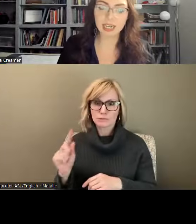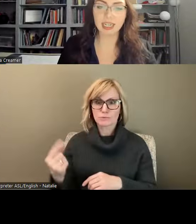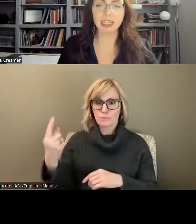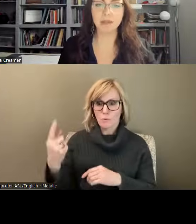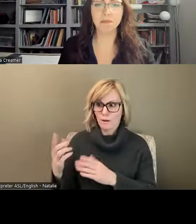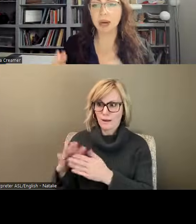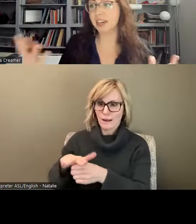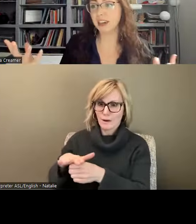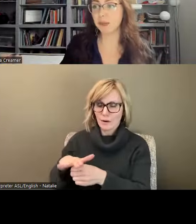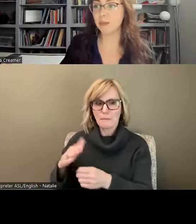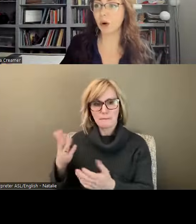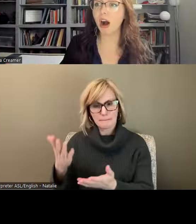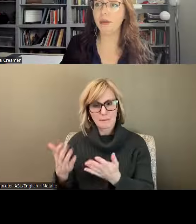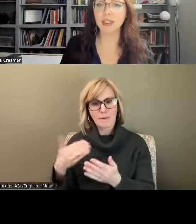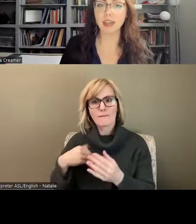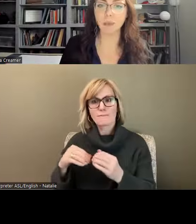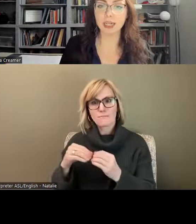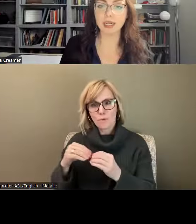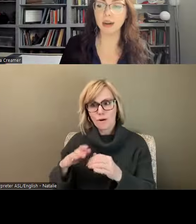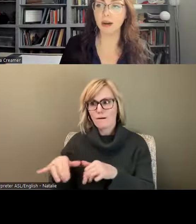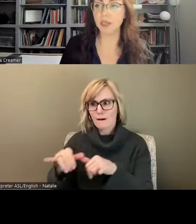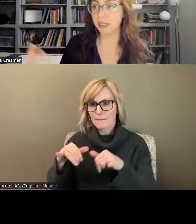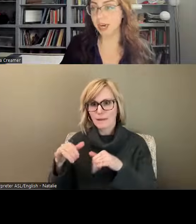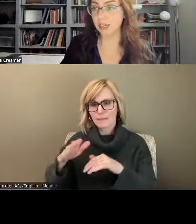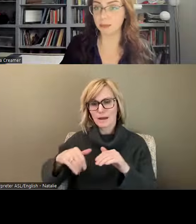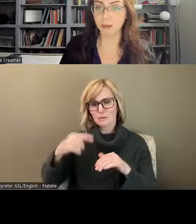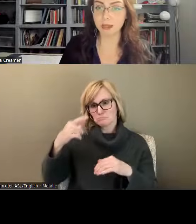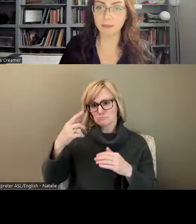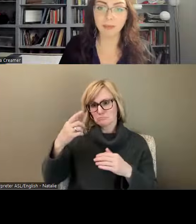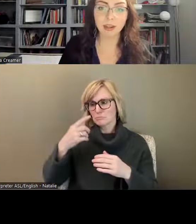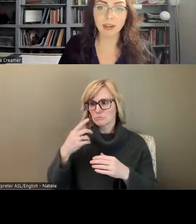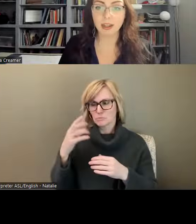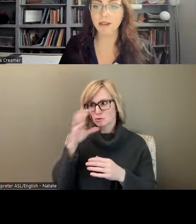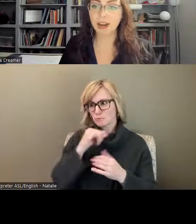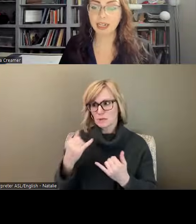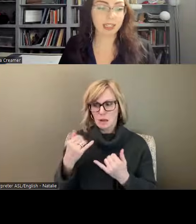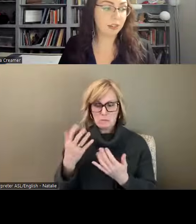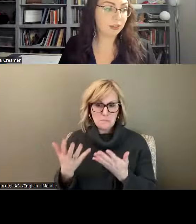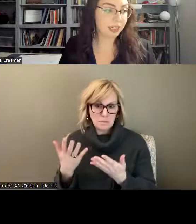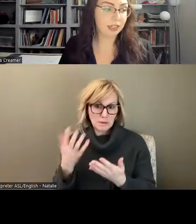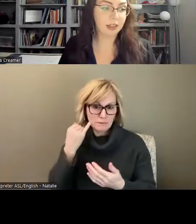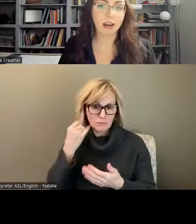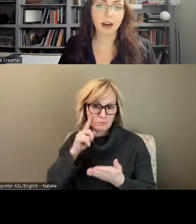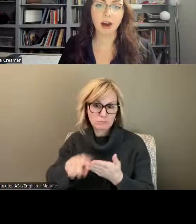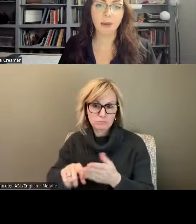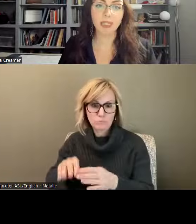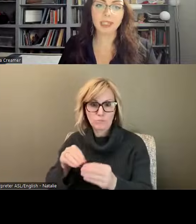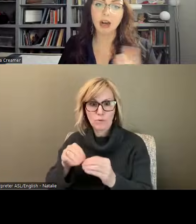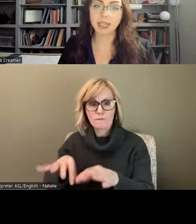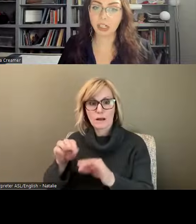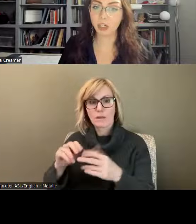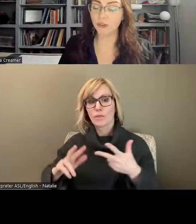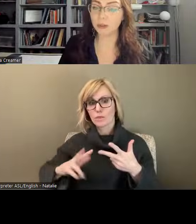and sites like this might have been more common than we suspect at the moment. And then finally, three,